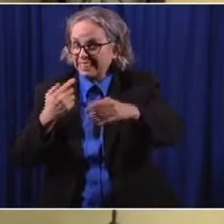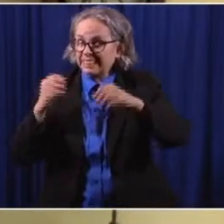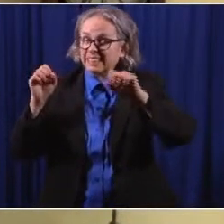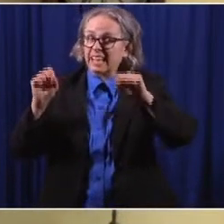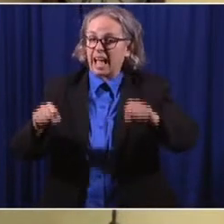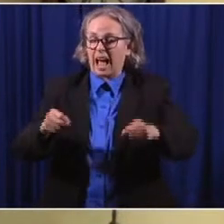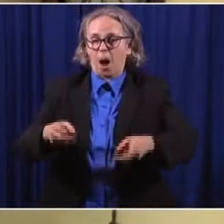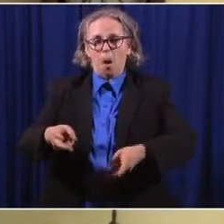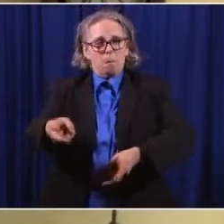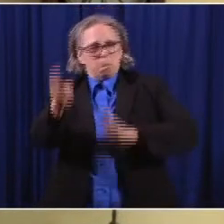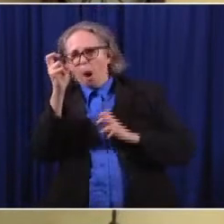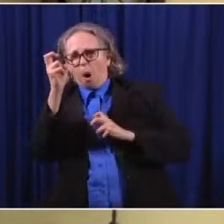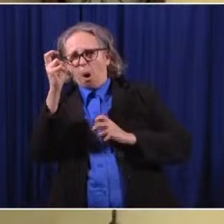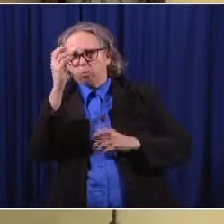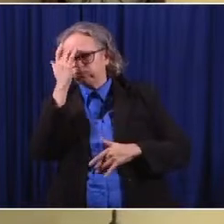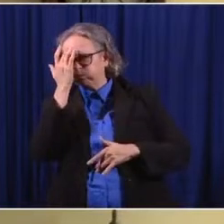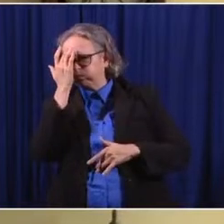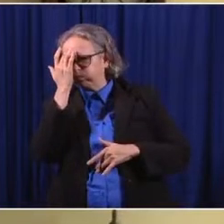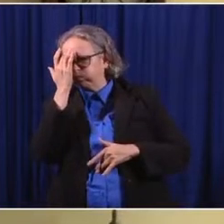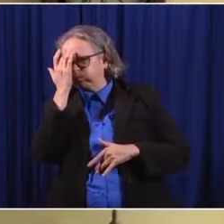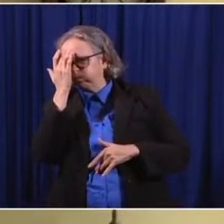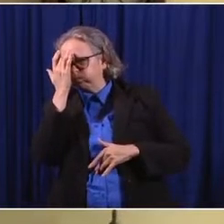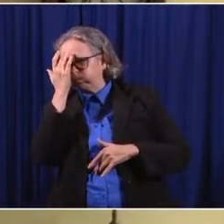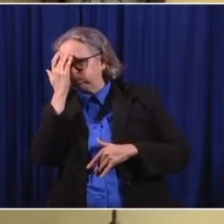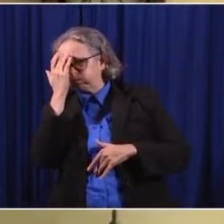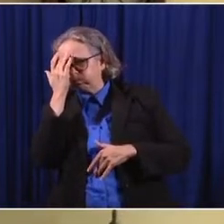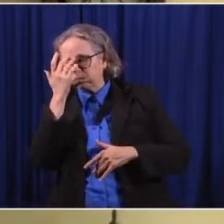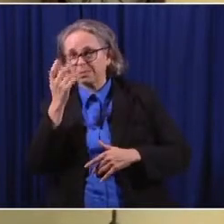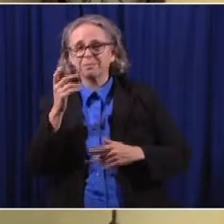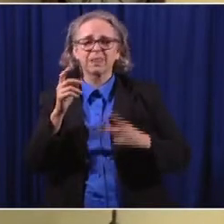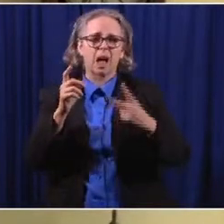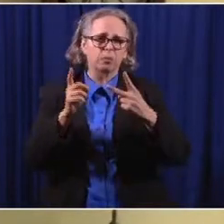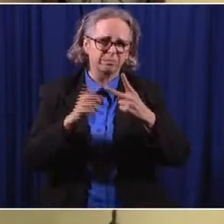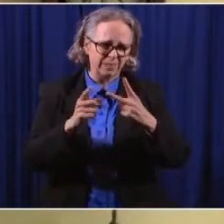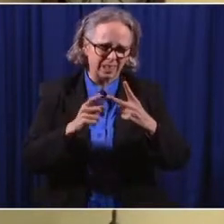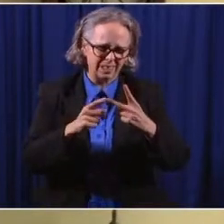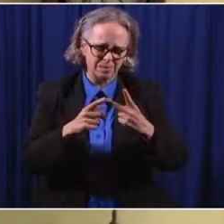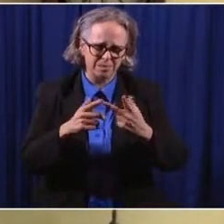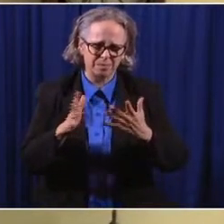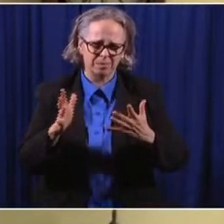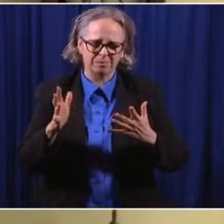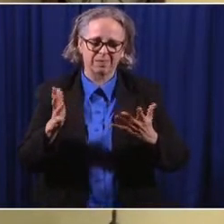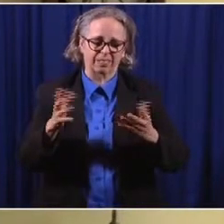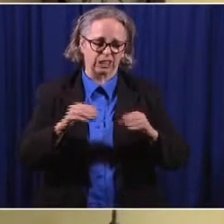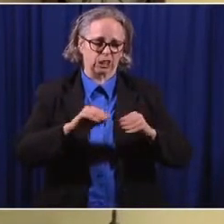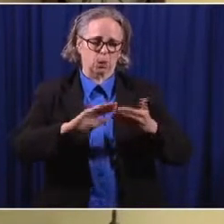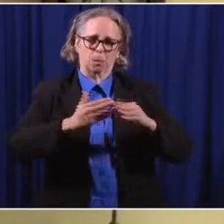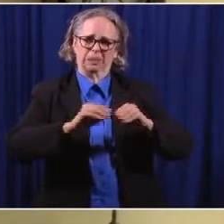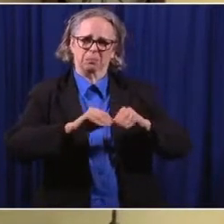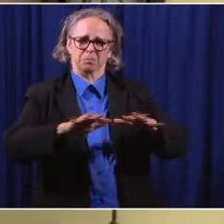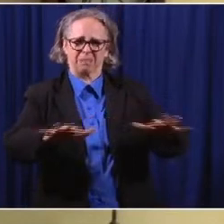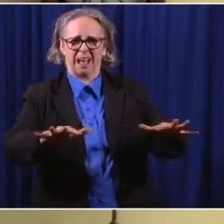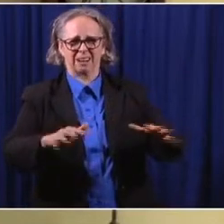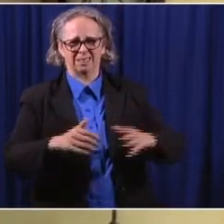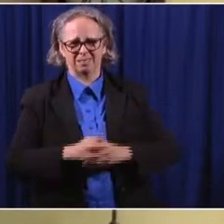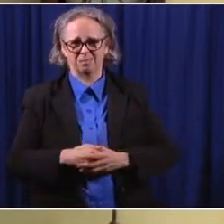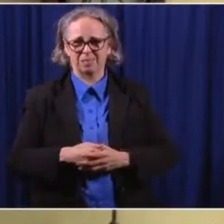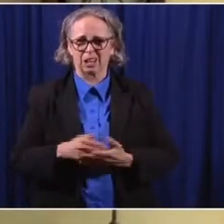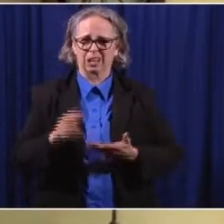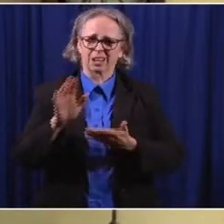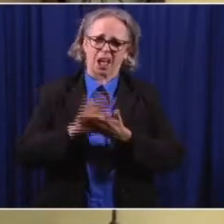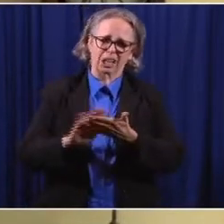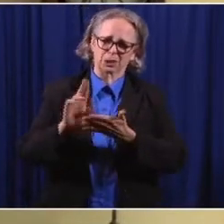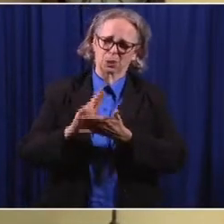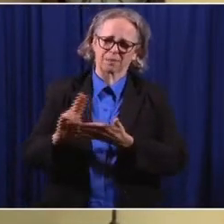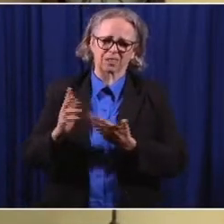second point, though, is the spread. And this is why when we look at our colleges and universities, and it's why the White